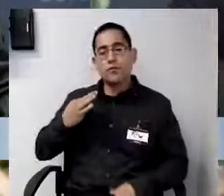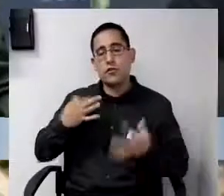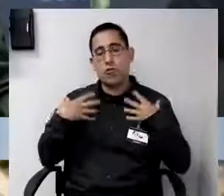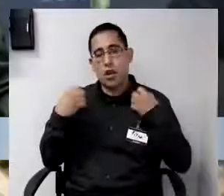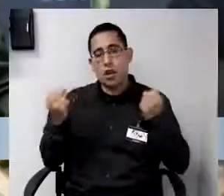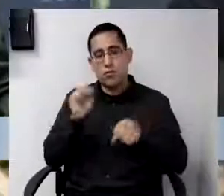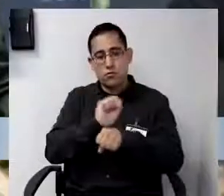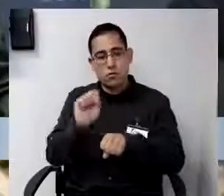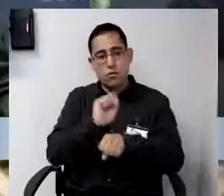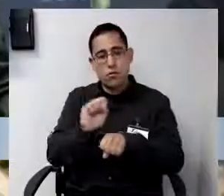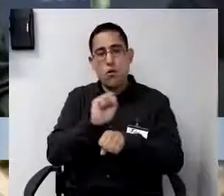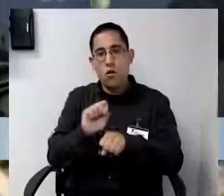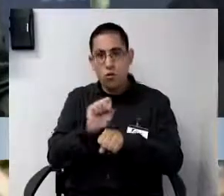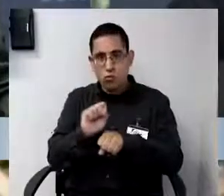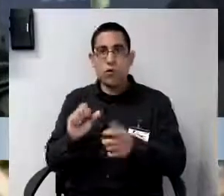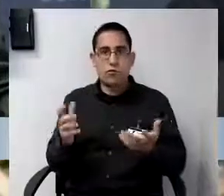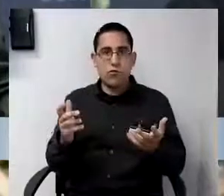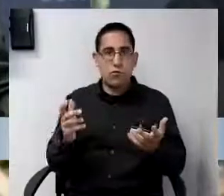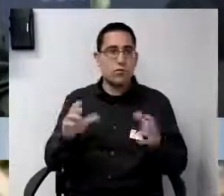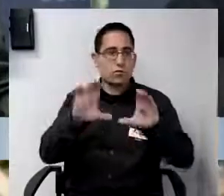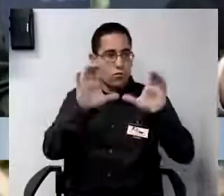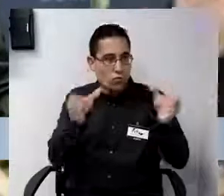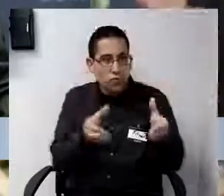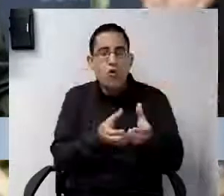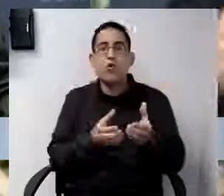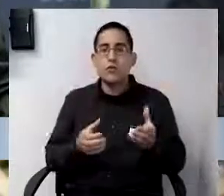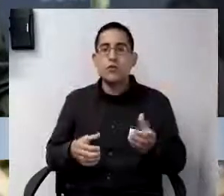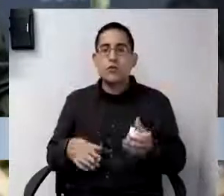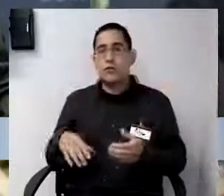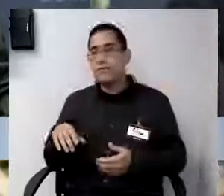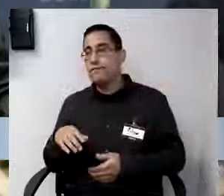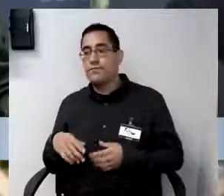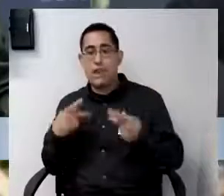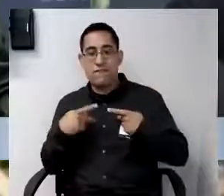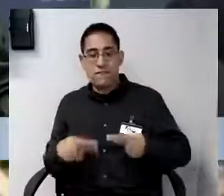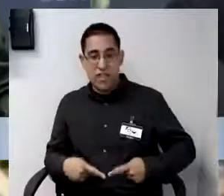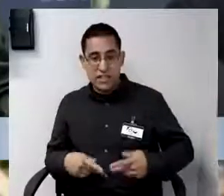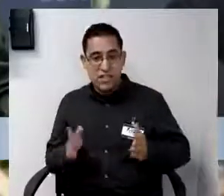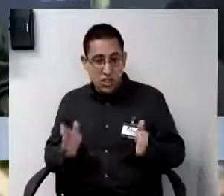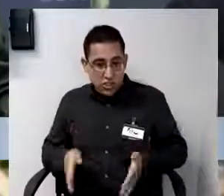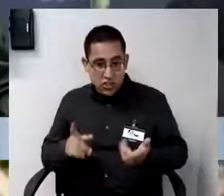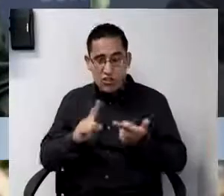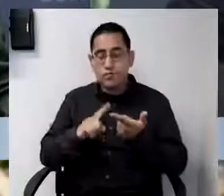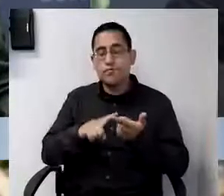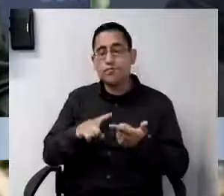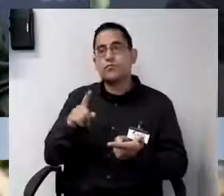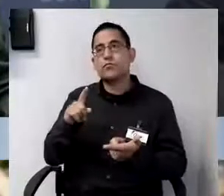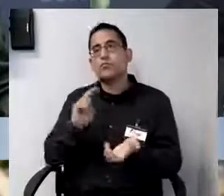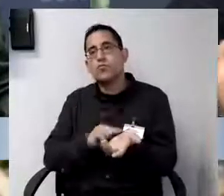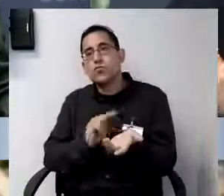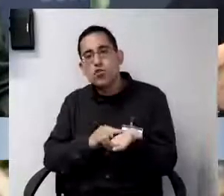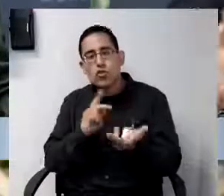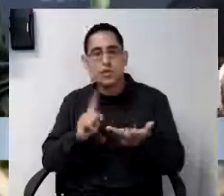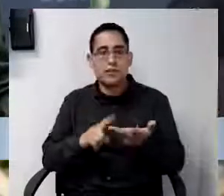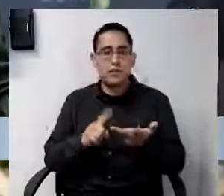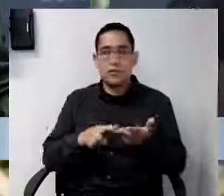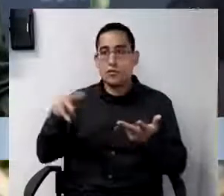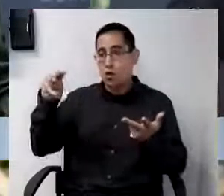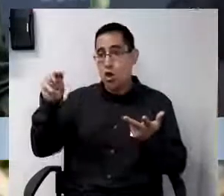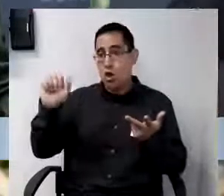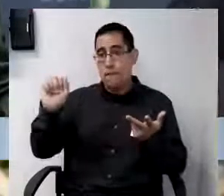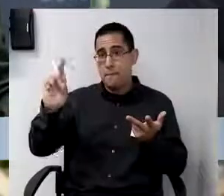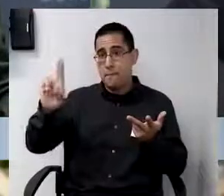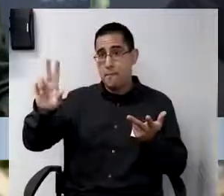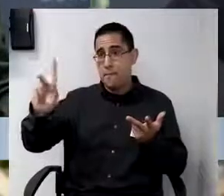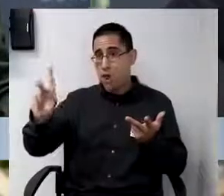of physicians and nurses, and Mark Mertz works closely with the state to potentially pull in